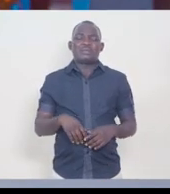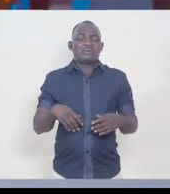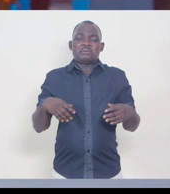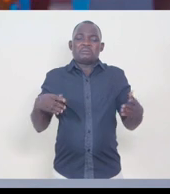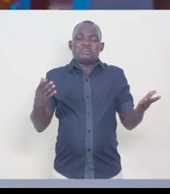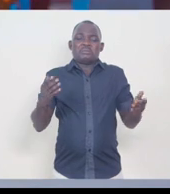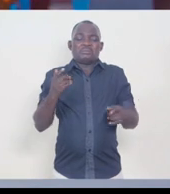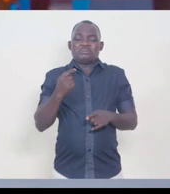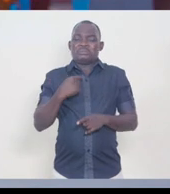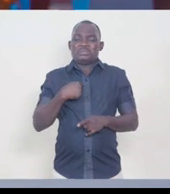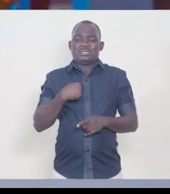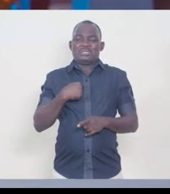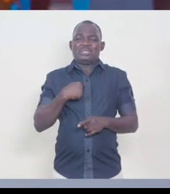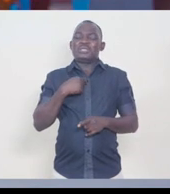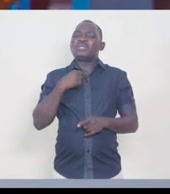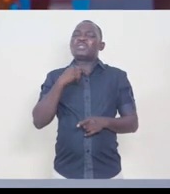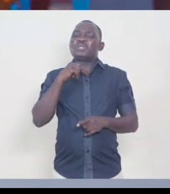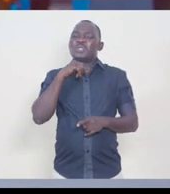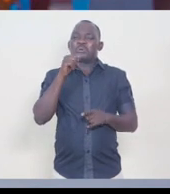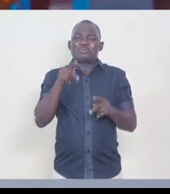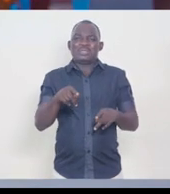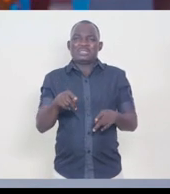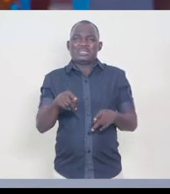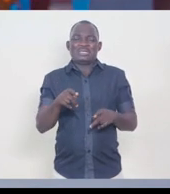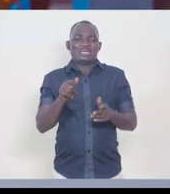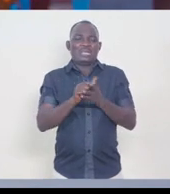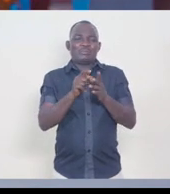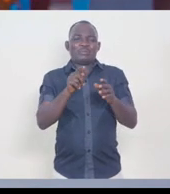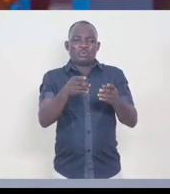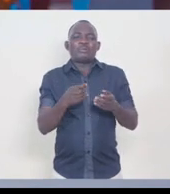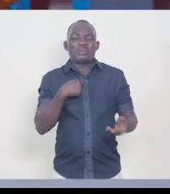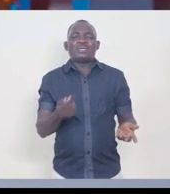that I'm not passing as well as she wants me to.